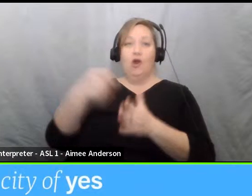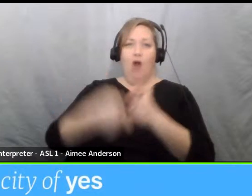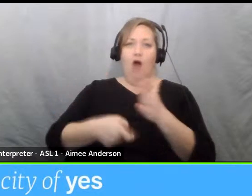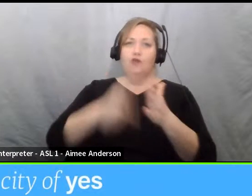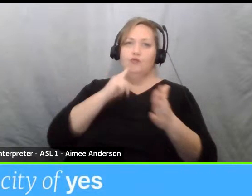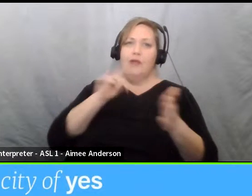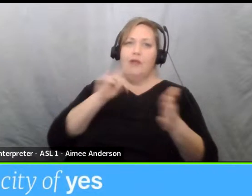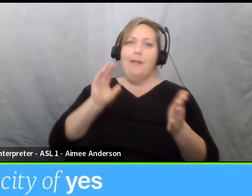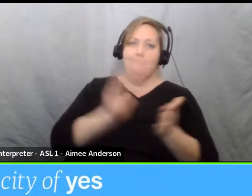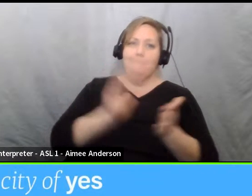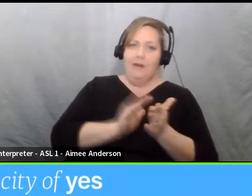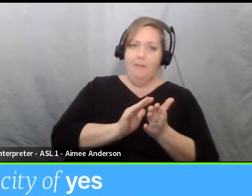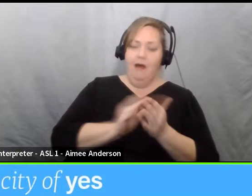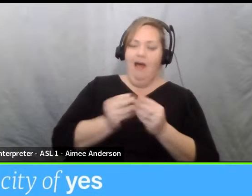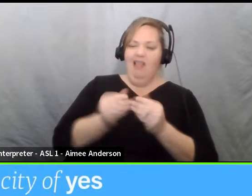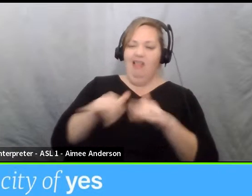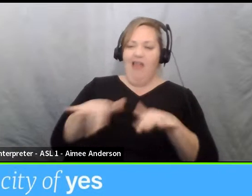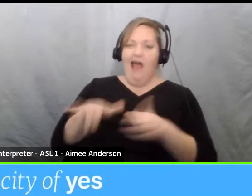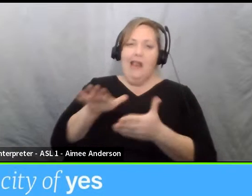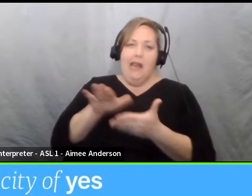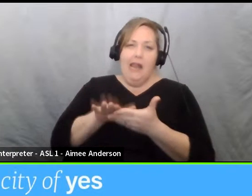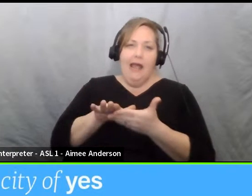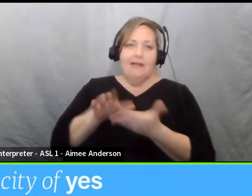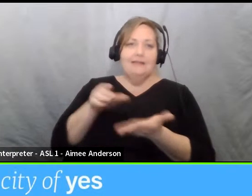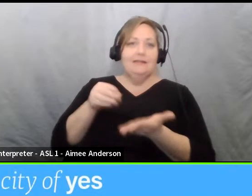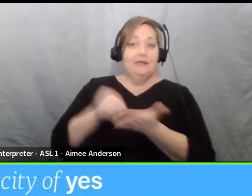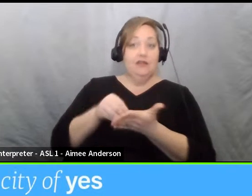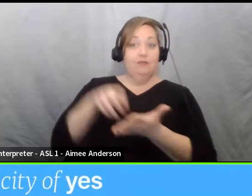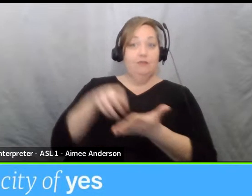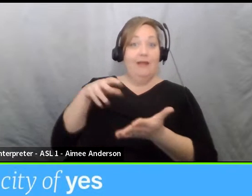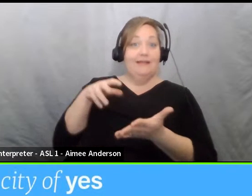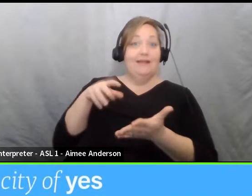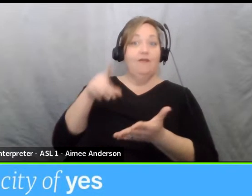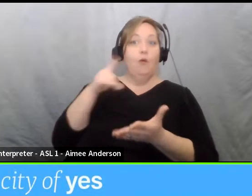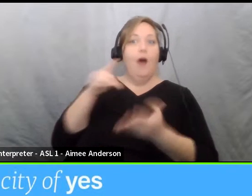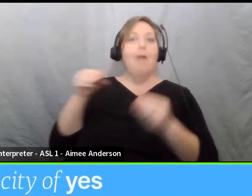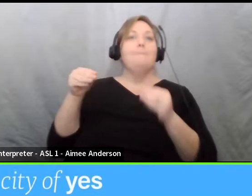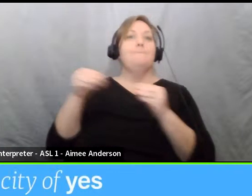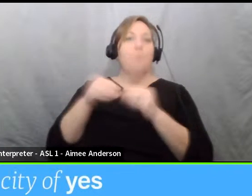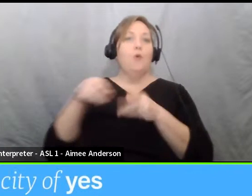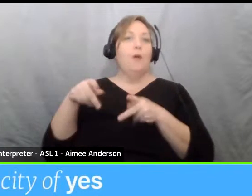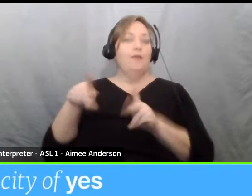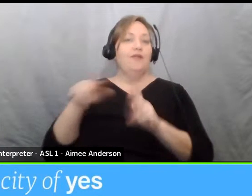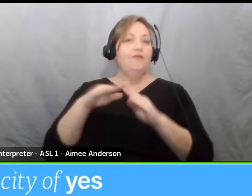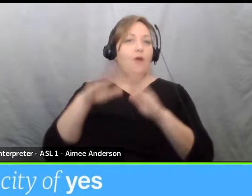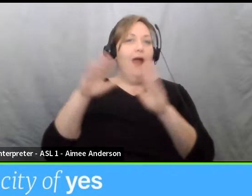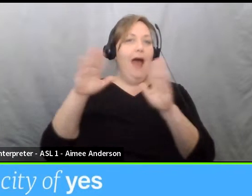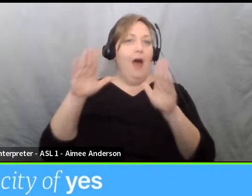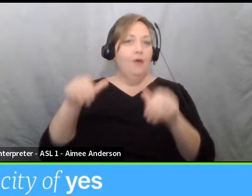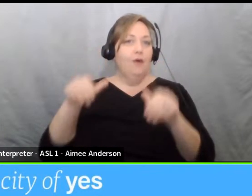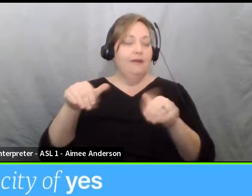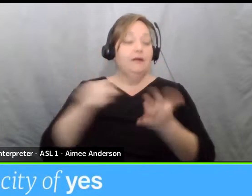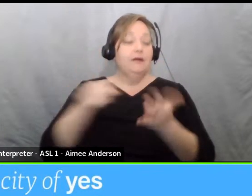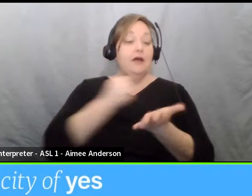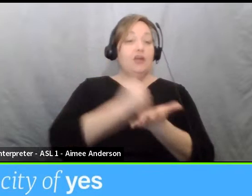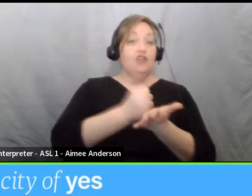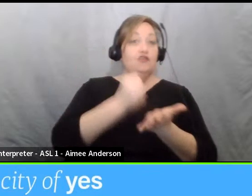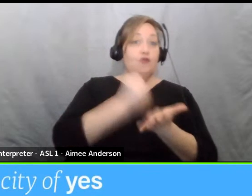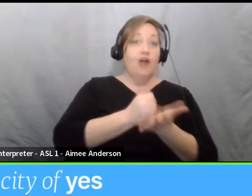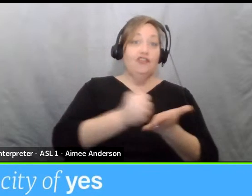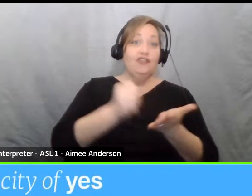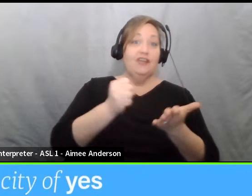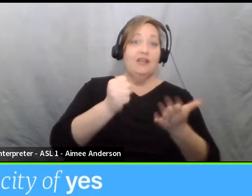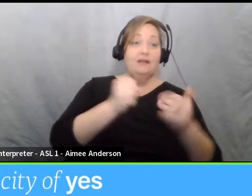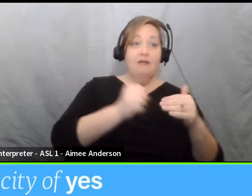minimized. The land will be less expensive because we'll have opened up more opportunities for housing. The construction is a more affordable method than a high